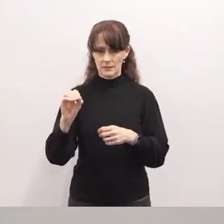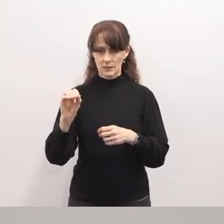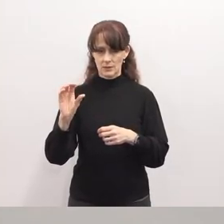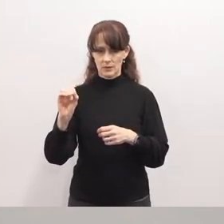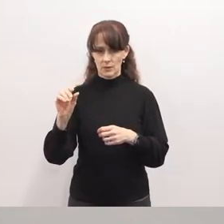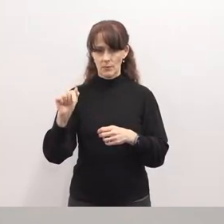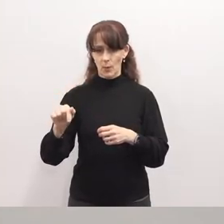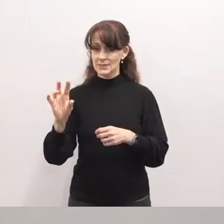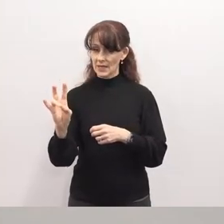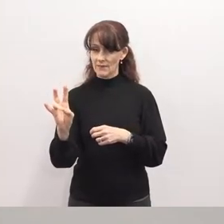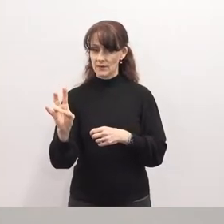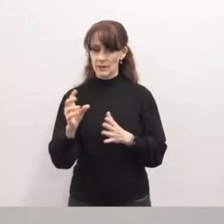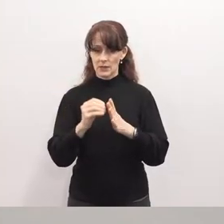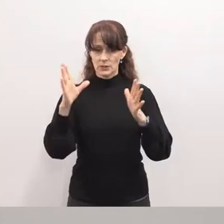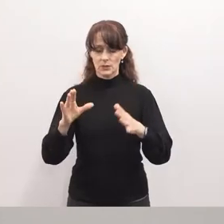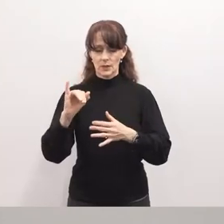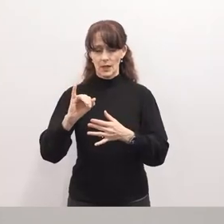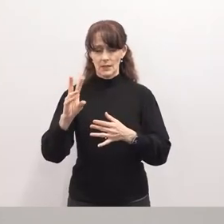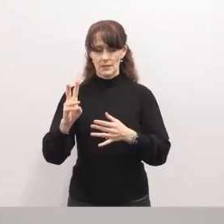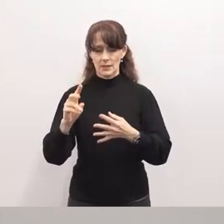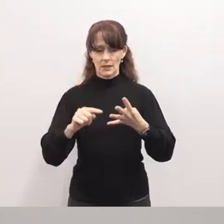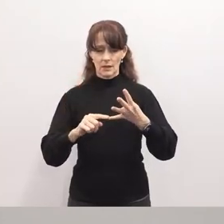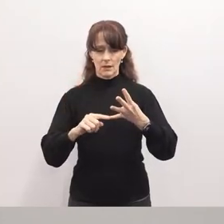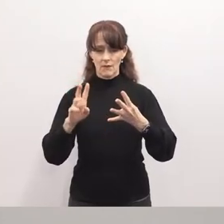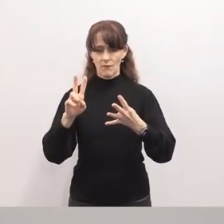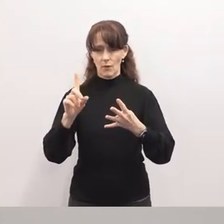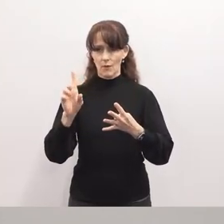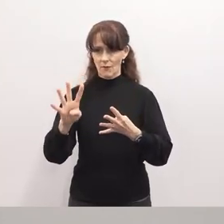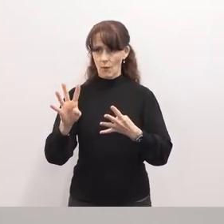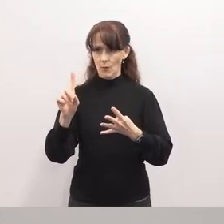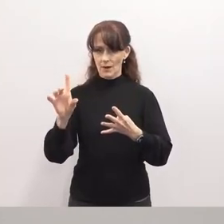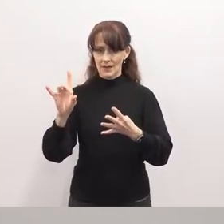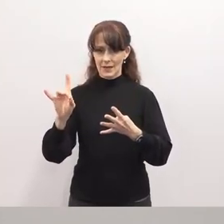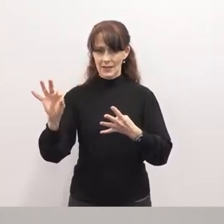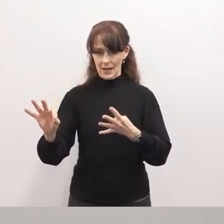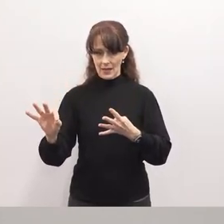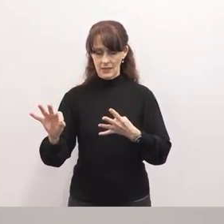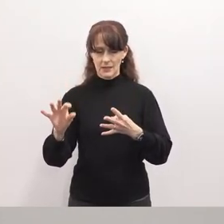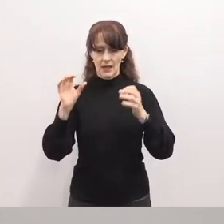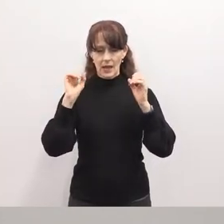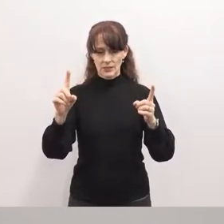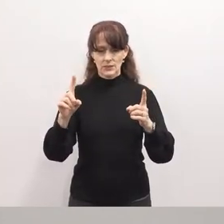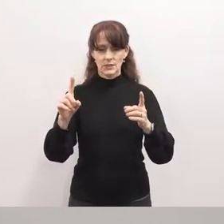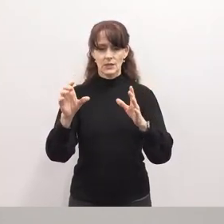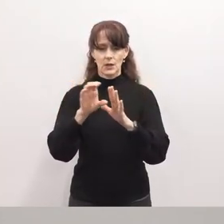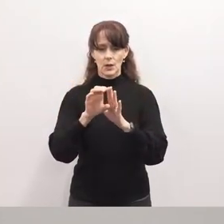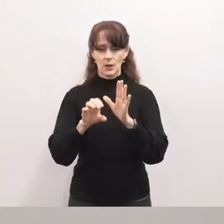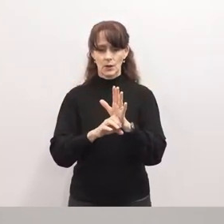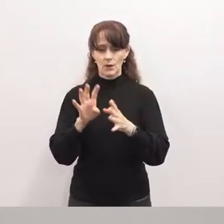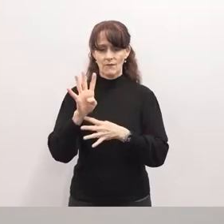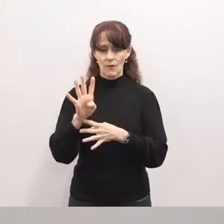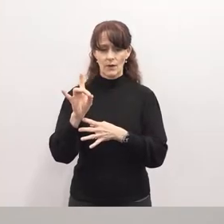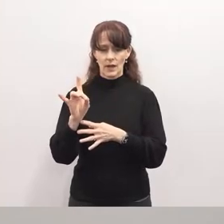48900.7. Student ID number 4189 was expelled pursuant to Education Code Section